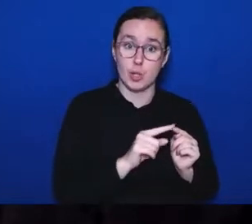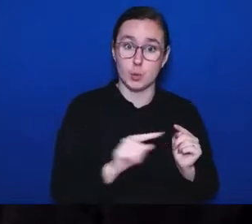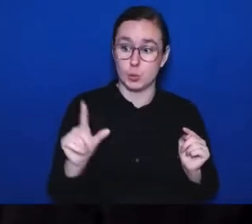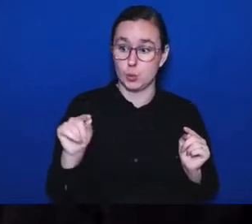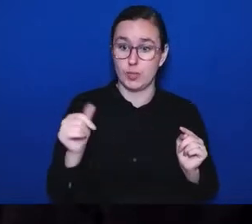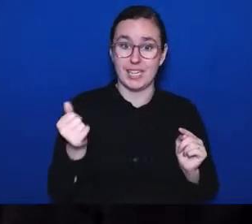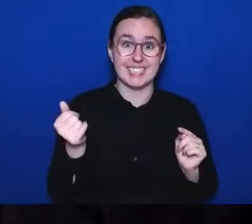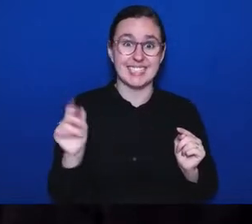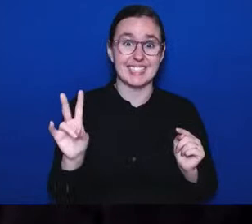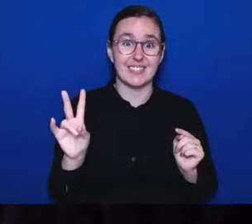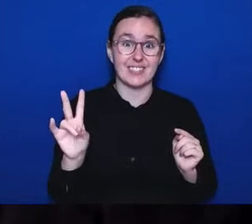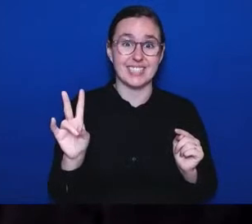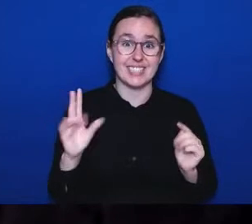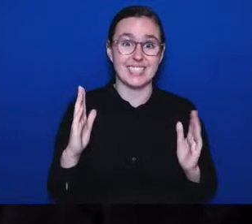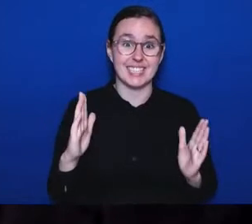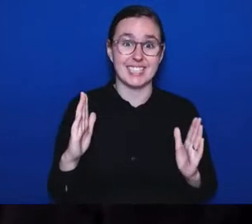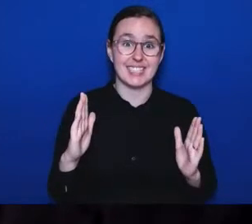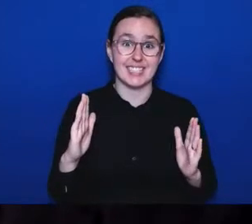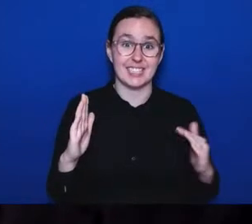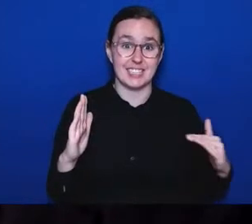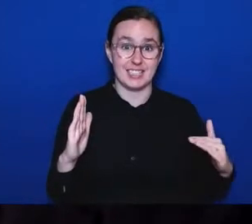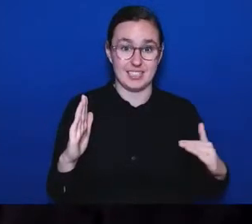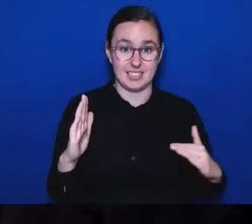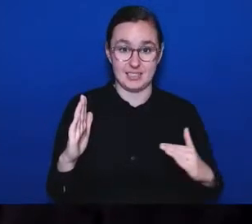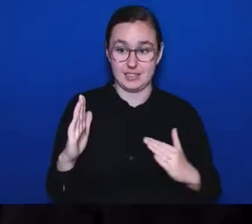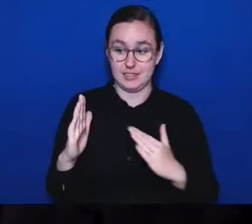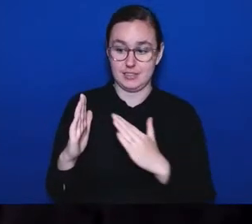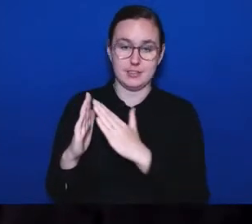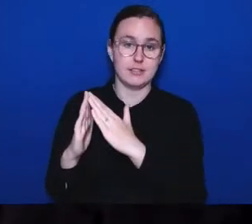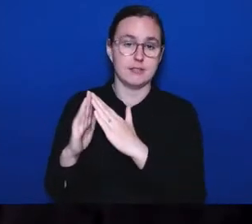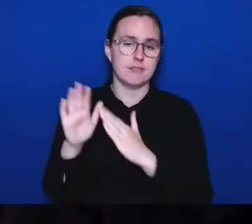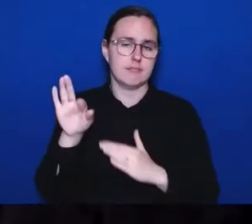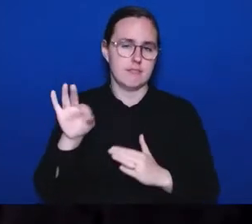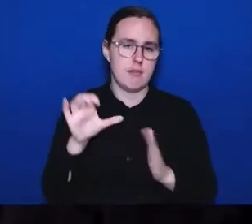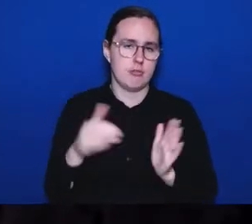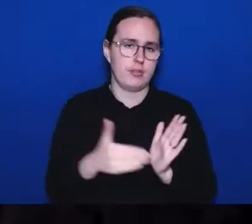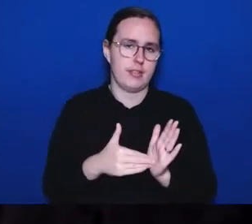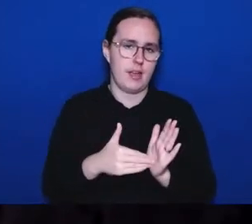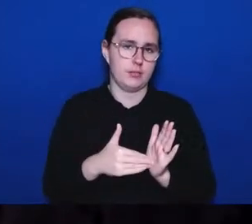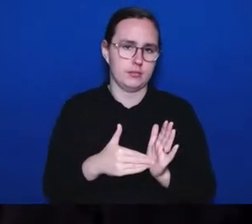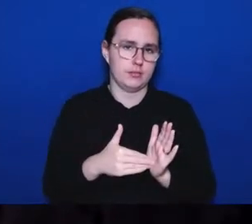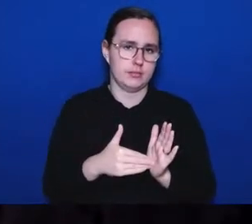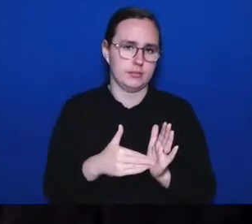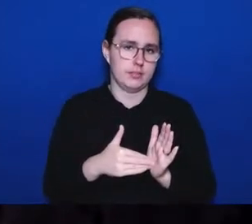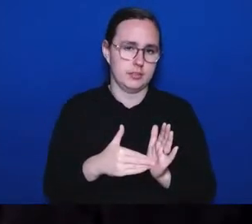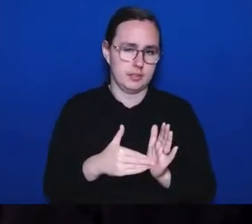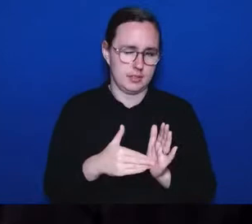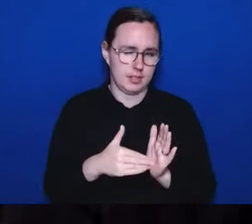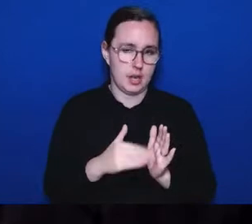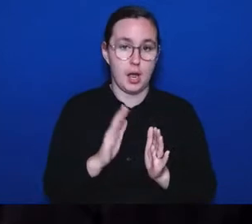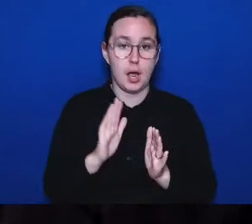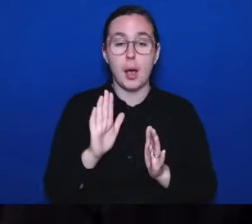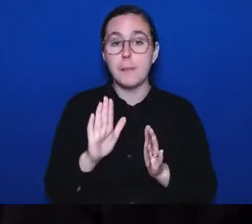in multiple election campaigns by that government that everyone would have a family doctor. So what this is, what this change is about, is